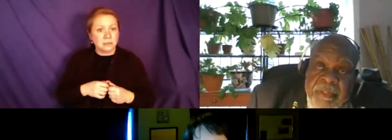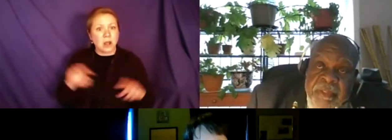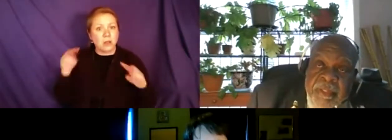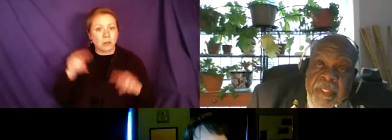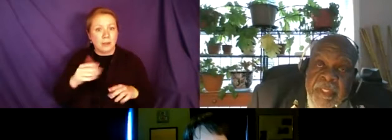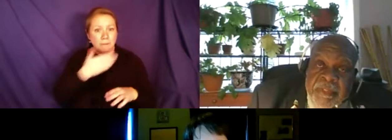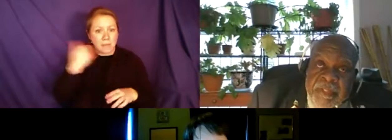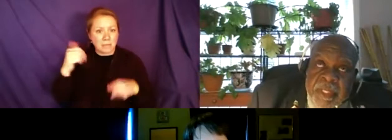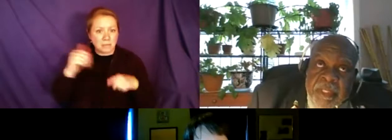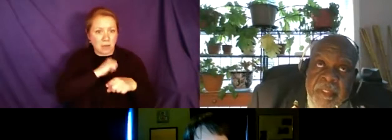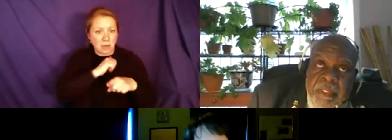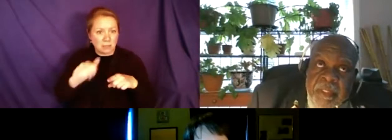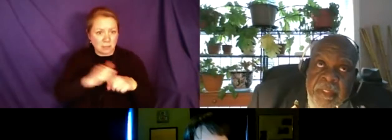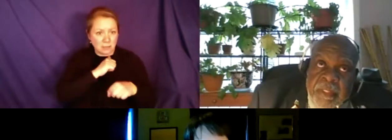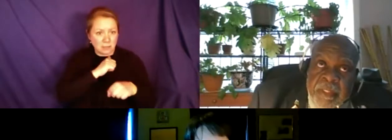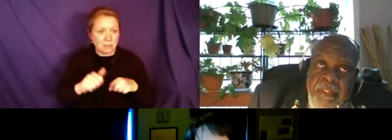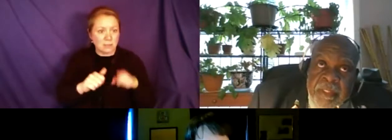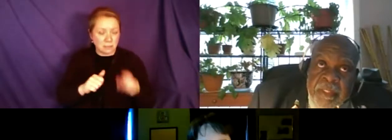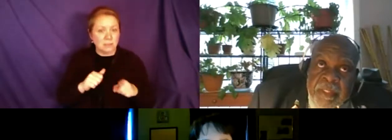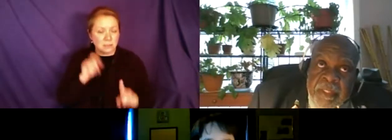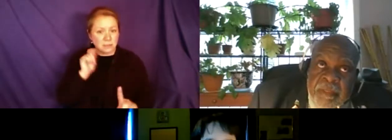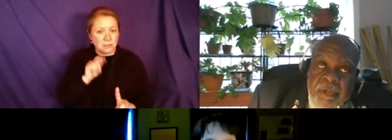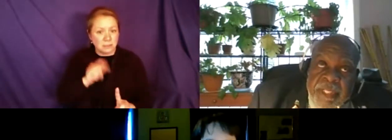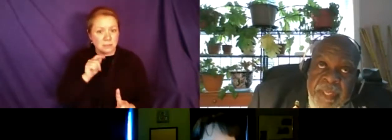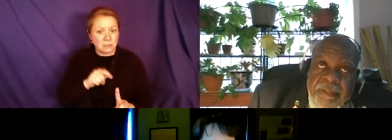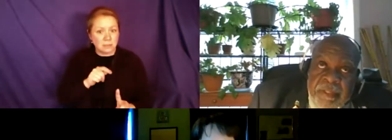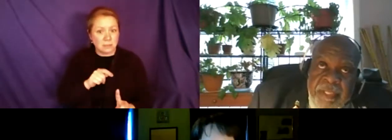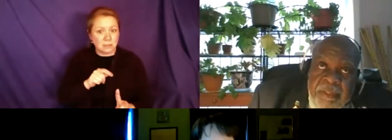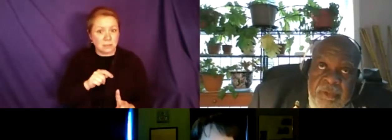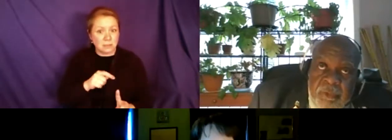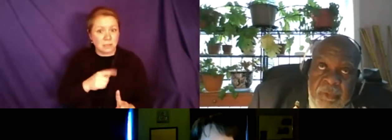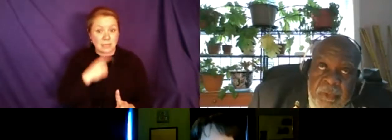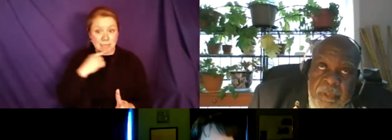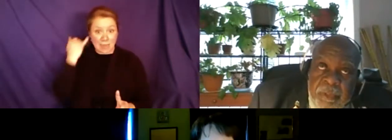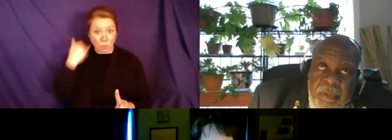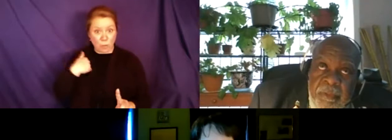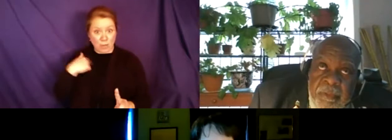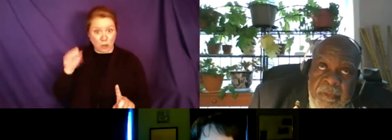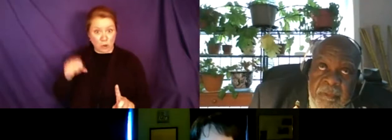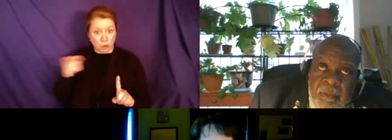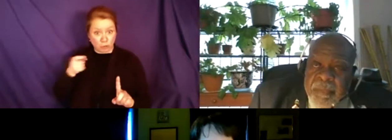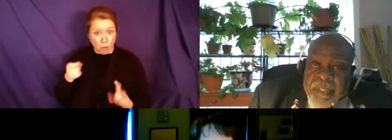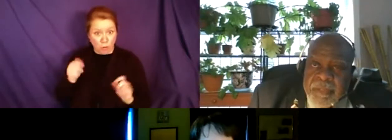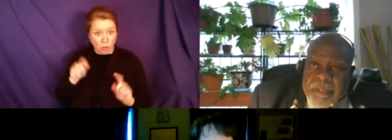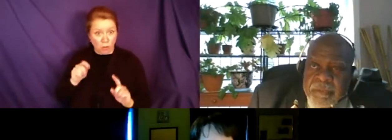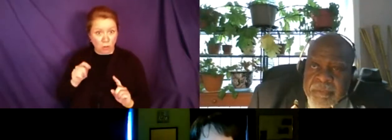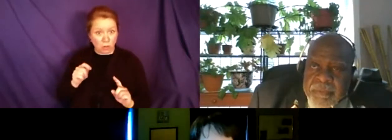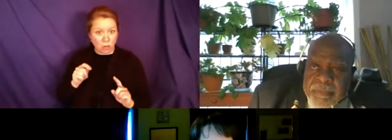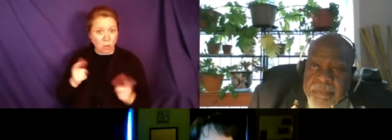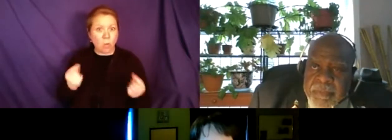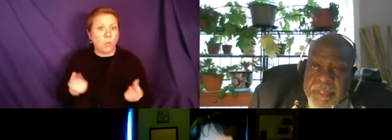practices and say, if we had that control, what might we